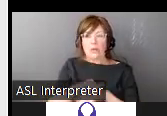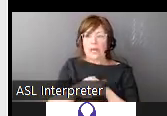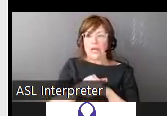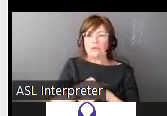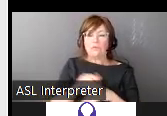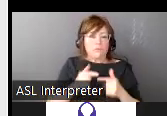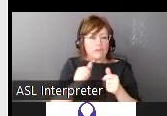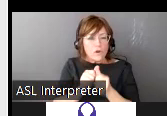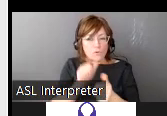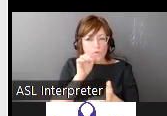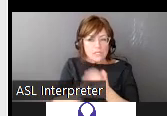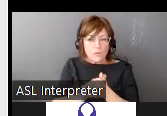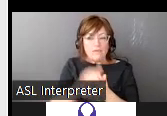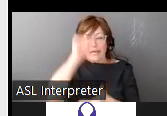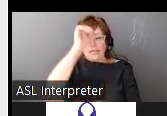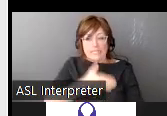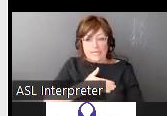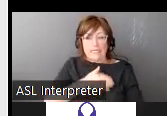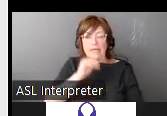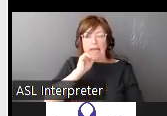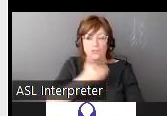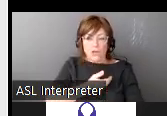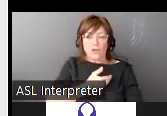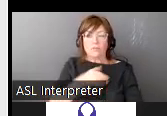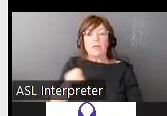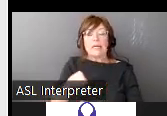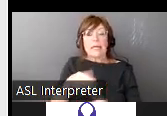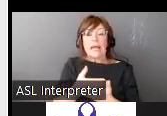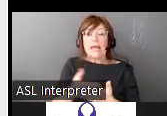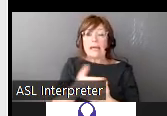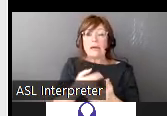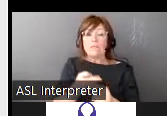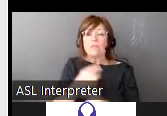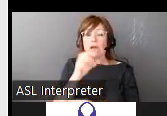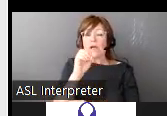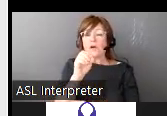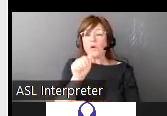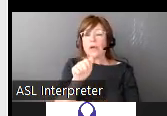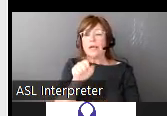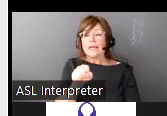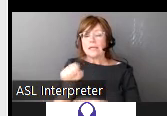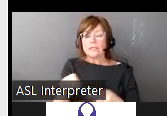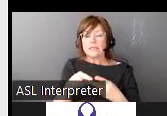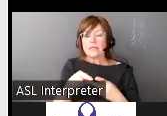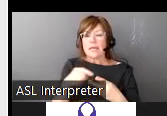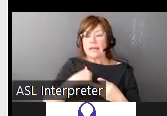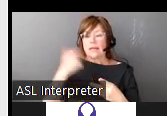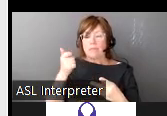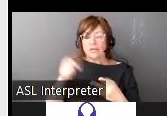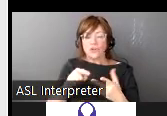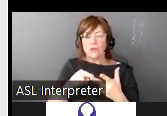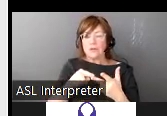with his spouse, son, and daughter. His sources of income included OAS, Canadian pension, and personal family